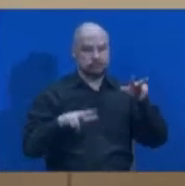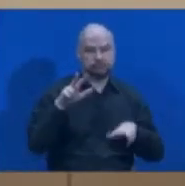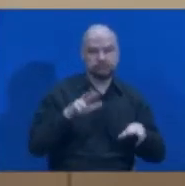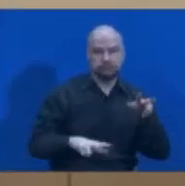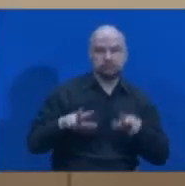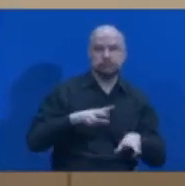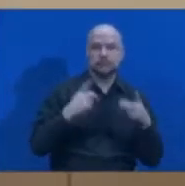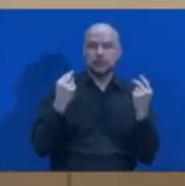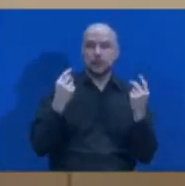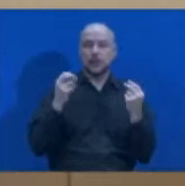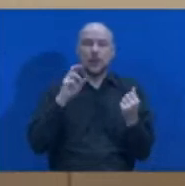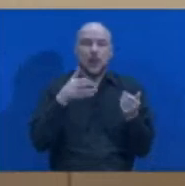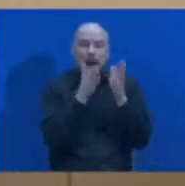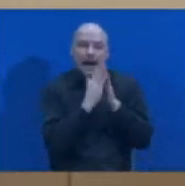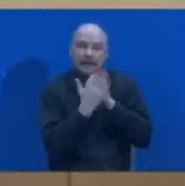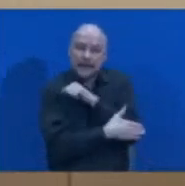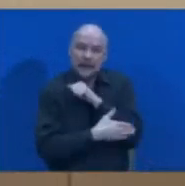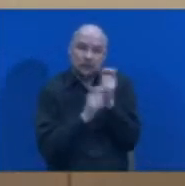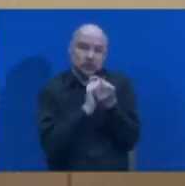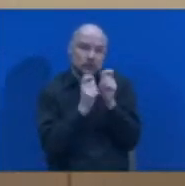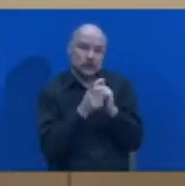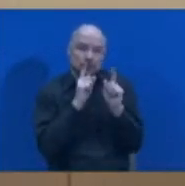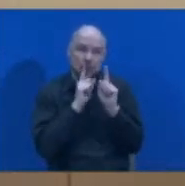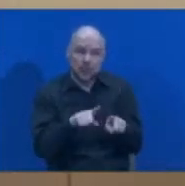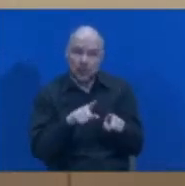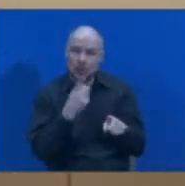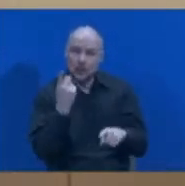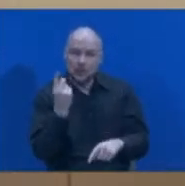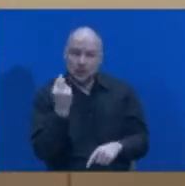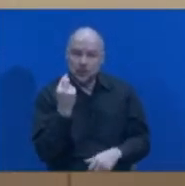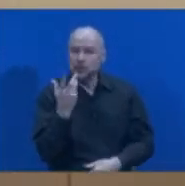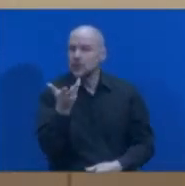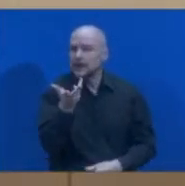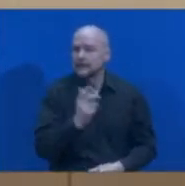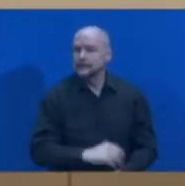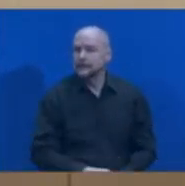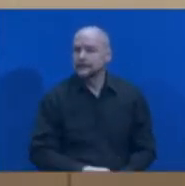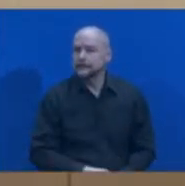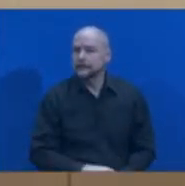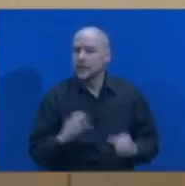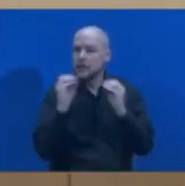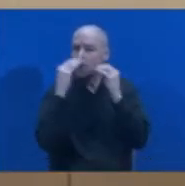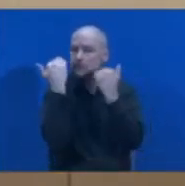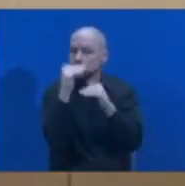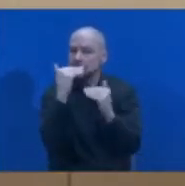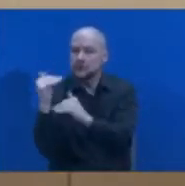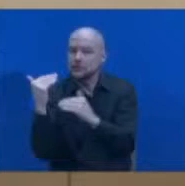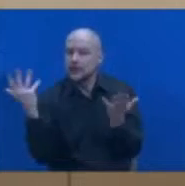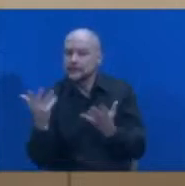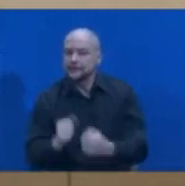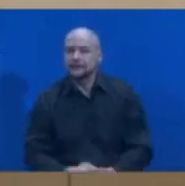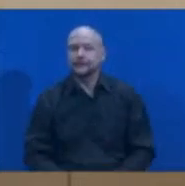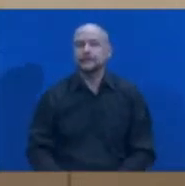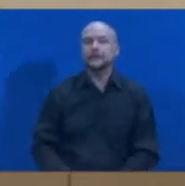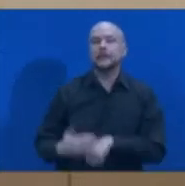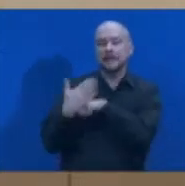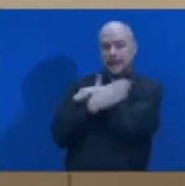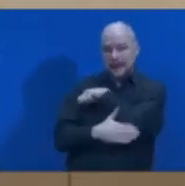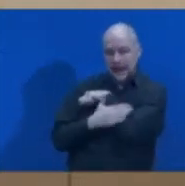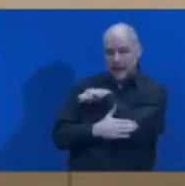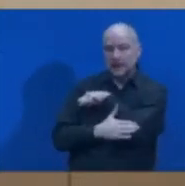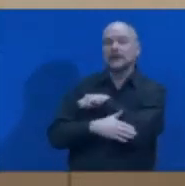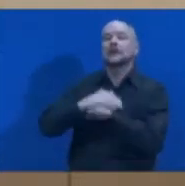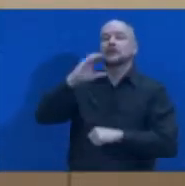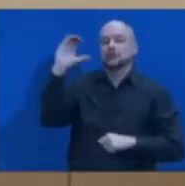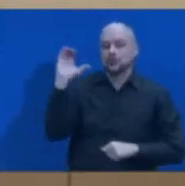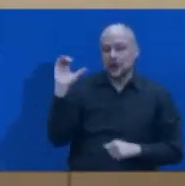potentially wanting a county version of the order? No, it kind of extended. Yeah, no. So the county, the city of Charlotte, and the 6 towns